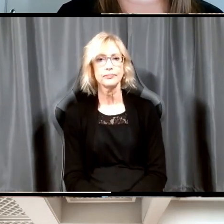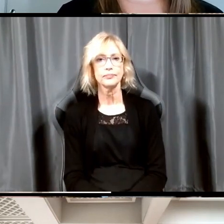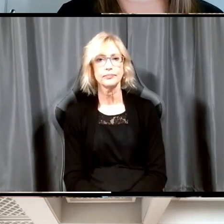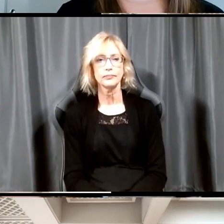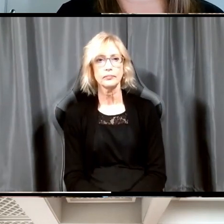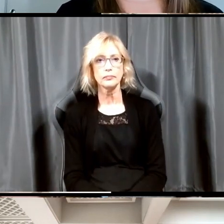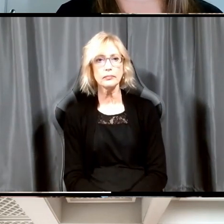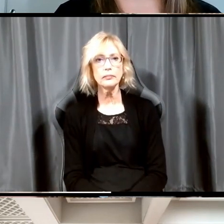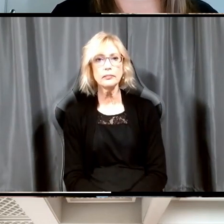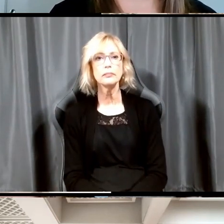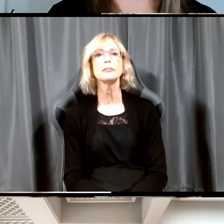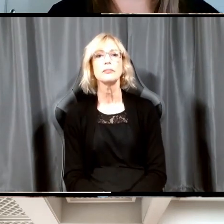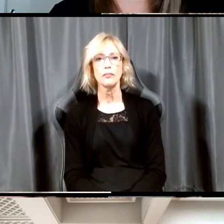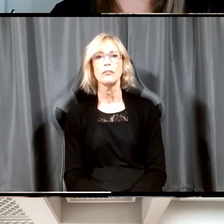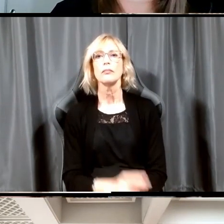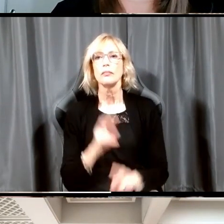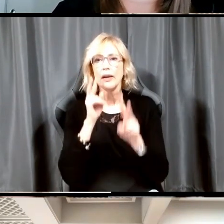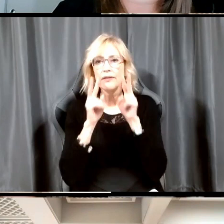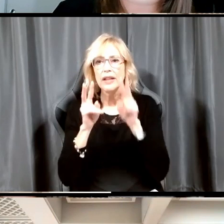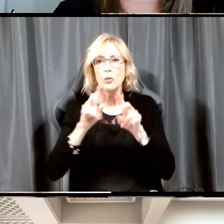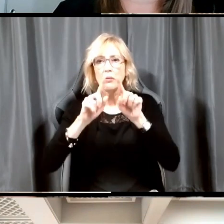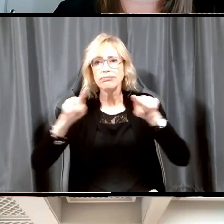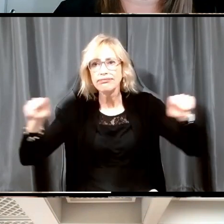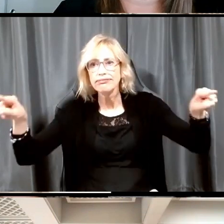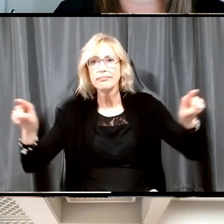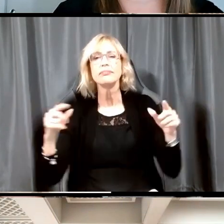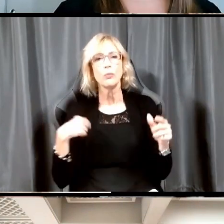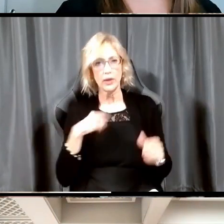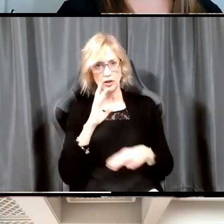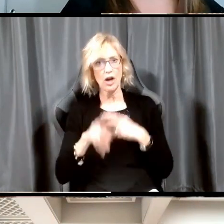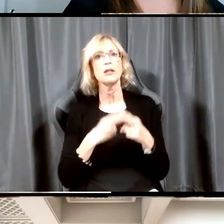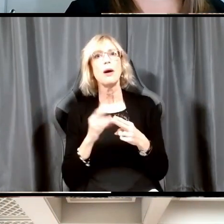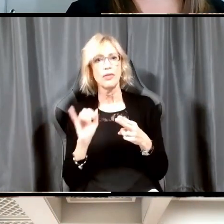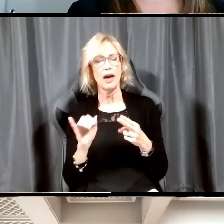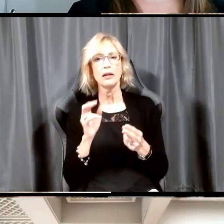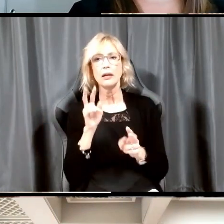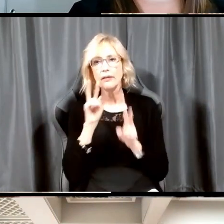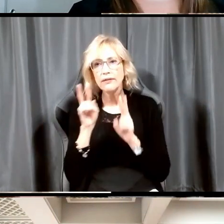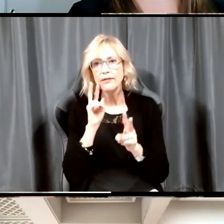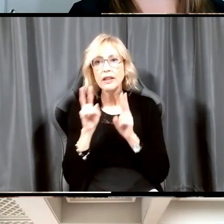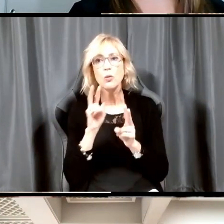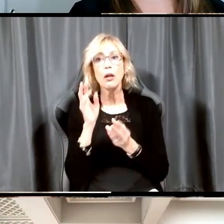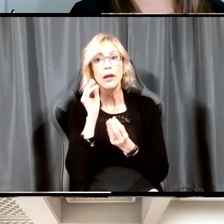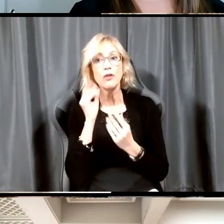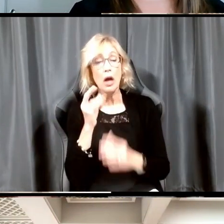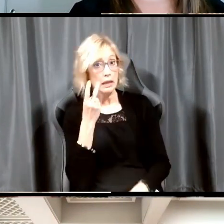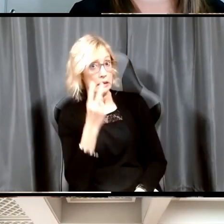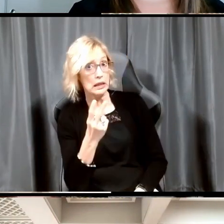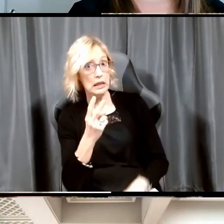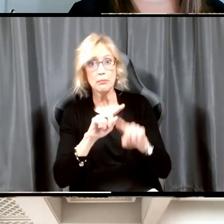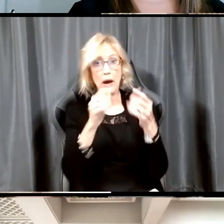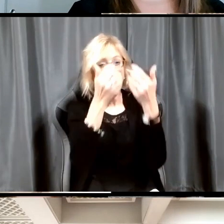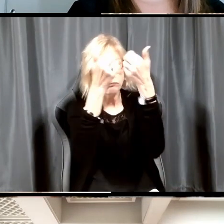Okay. Complexity of visual array, we talked about that also. Visual information may be seen but cannot be sorted,